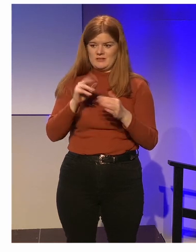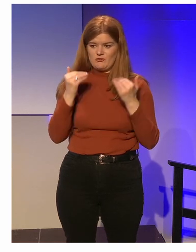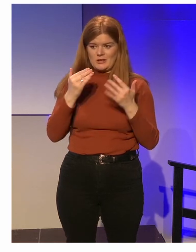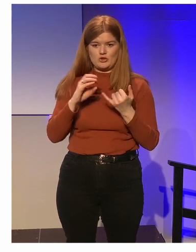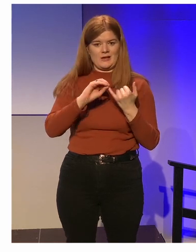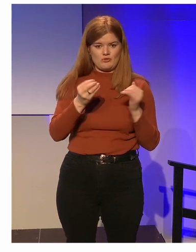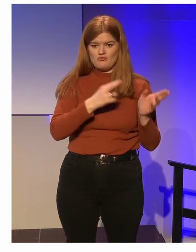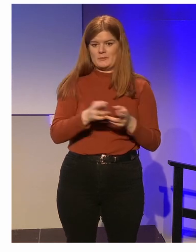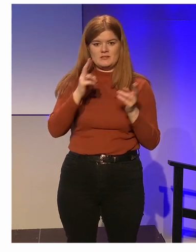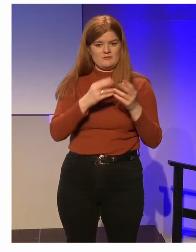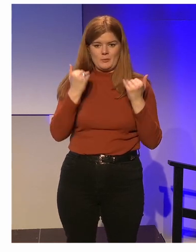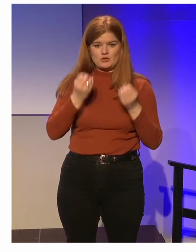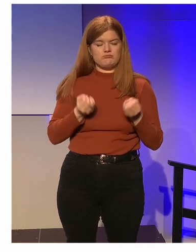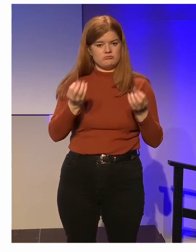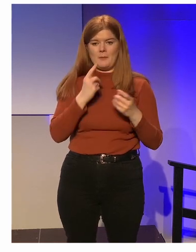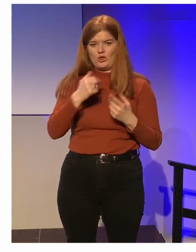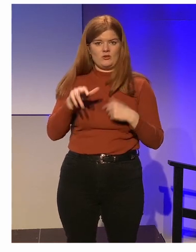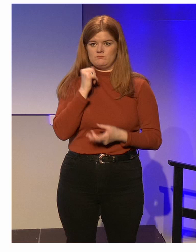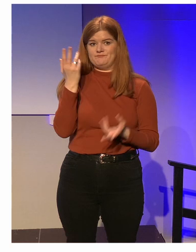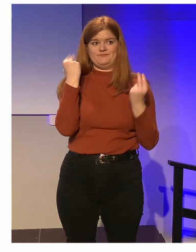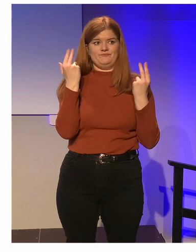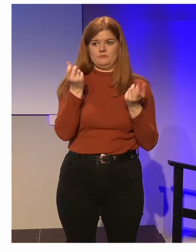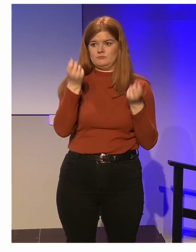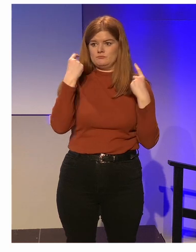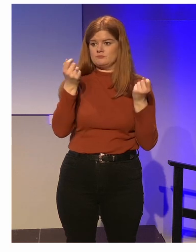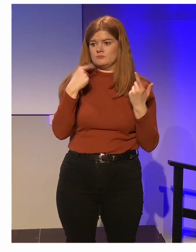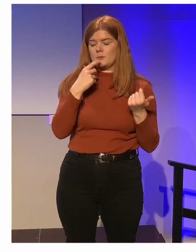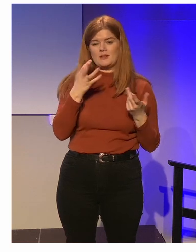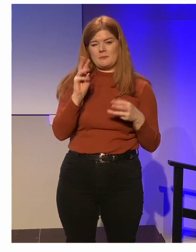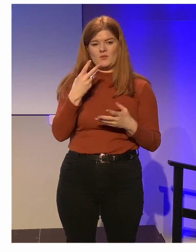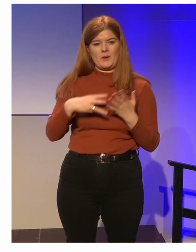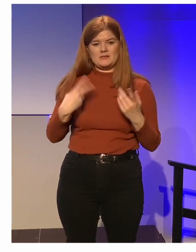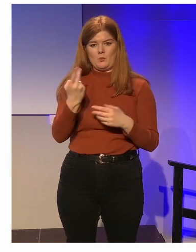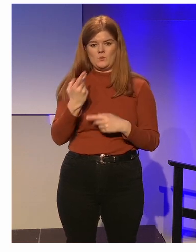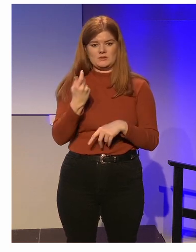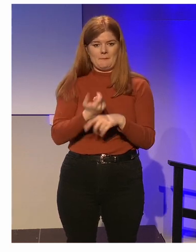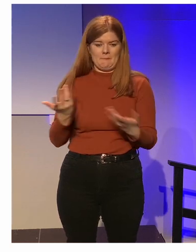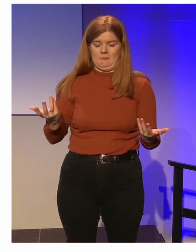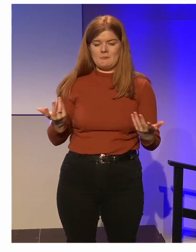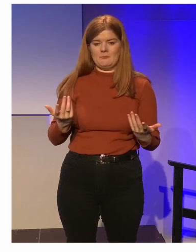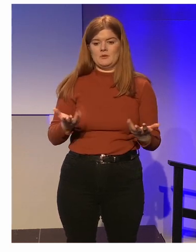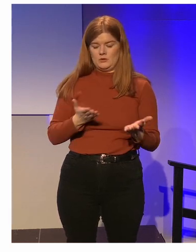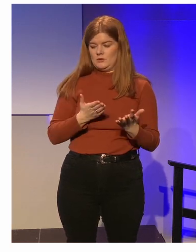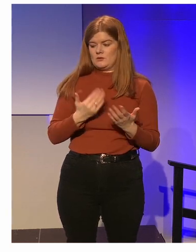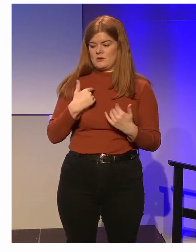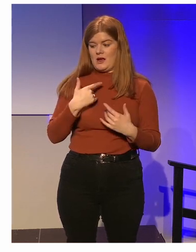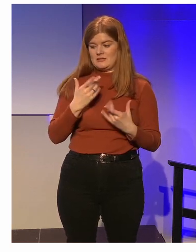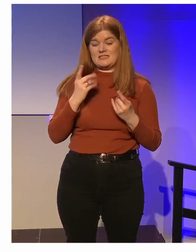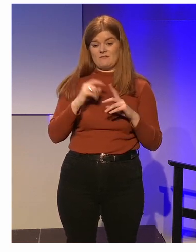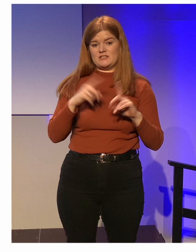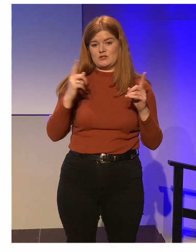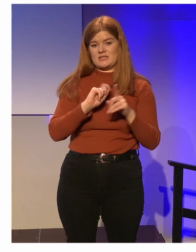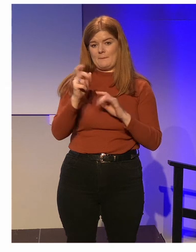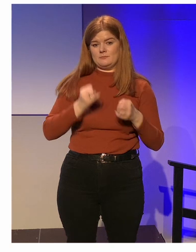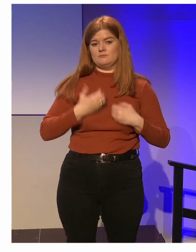try repetition, but if they're not engaged in it, it's kind of a waste of both your time. Through different forms